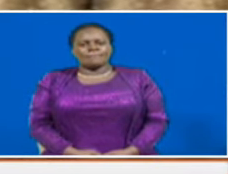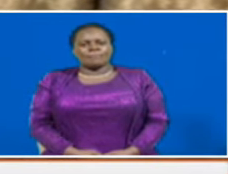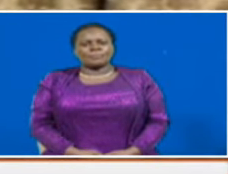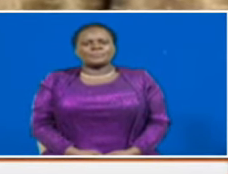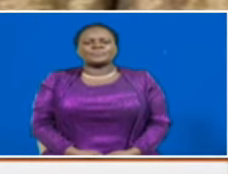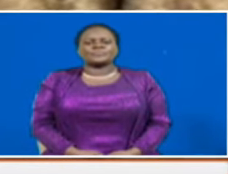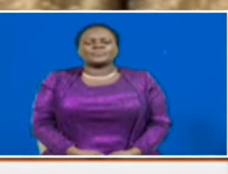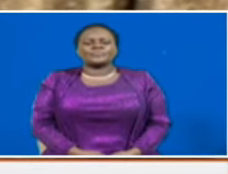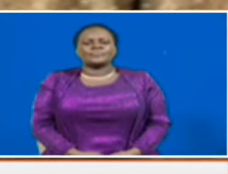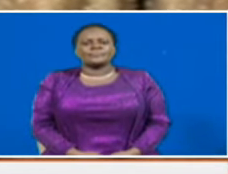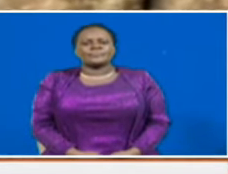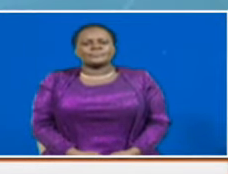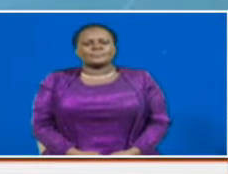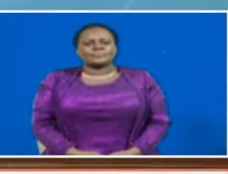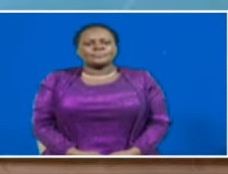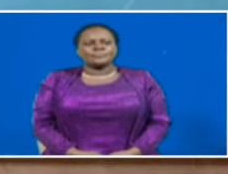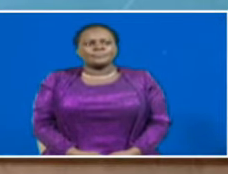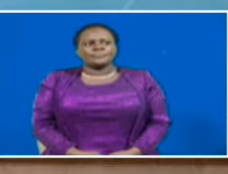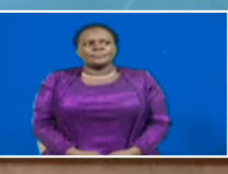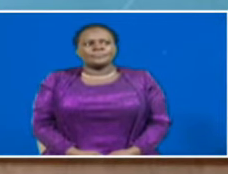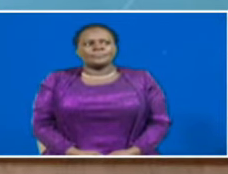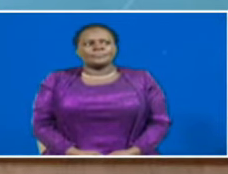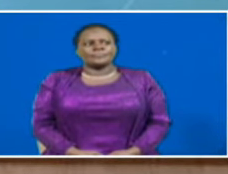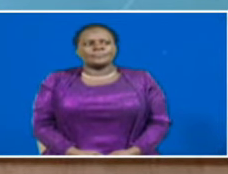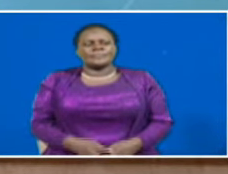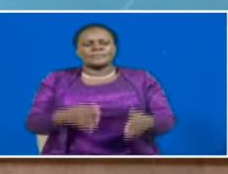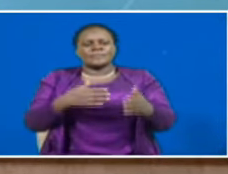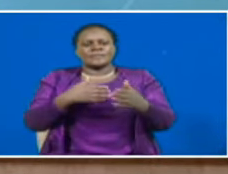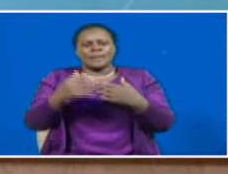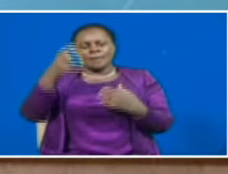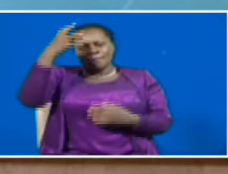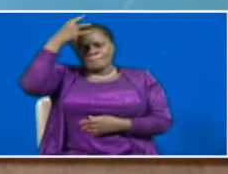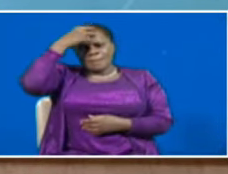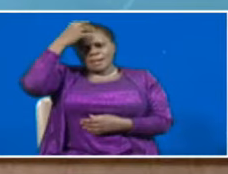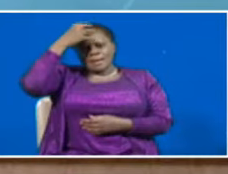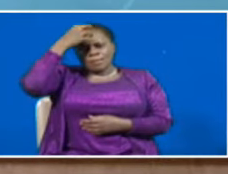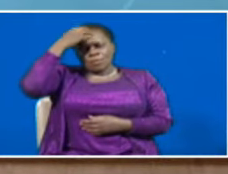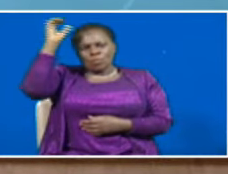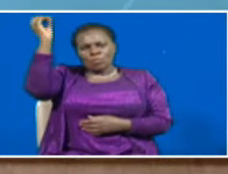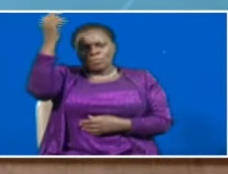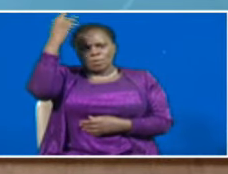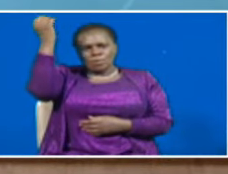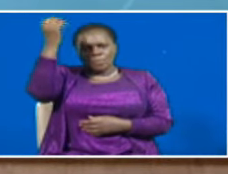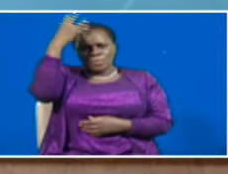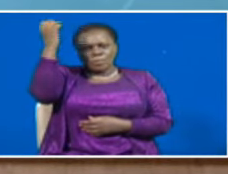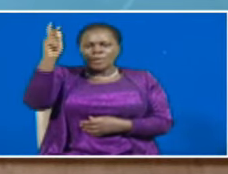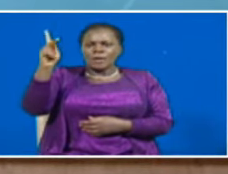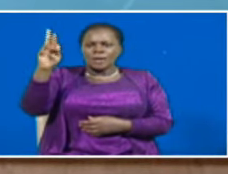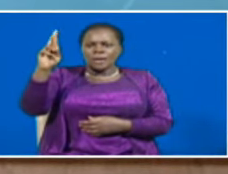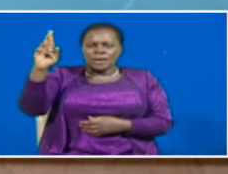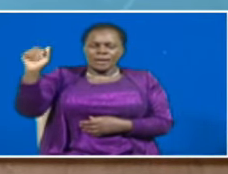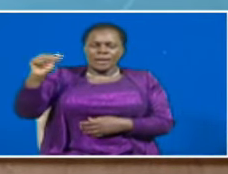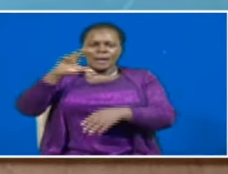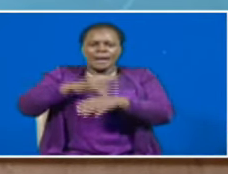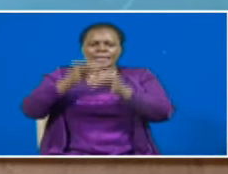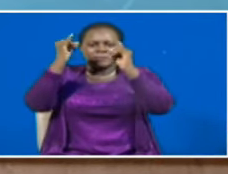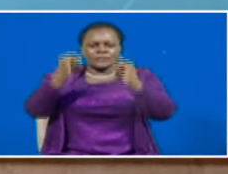Mombasa County. It's all systems go at the Lamu port after the Kenya Ports Authority acquired three new